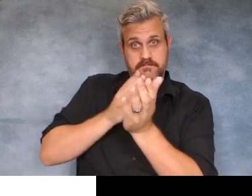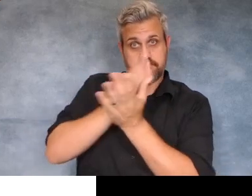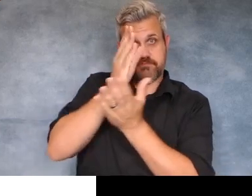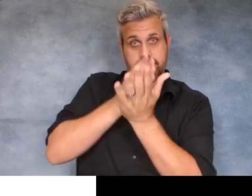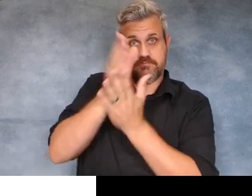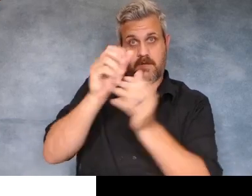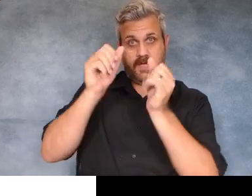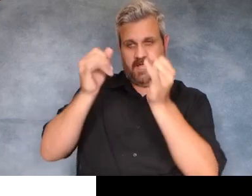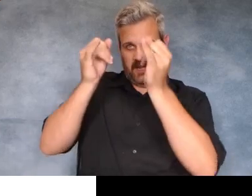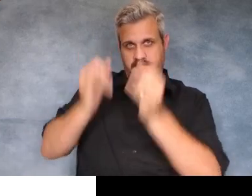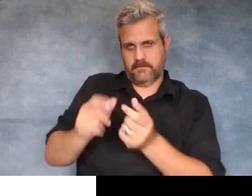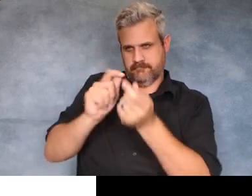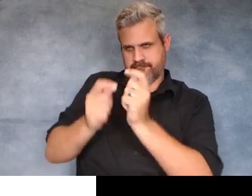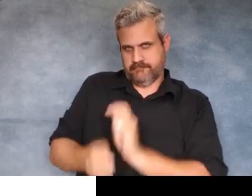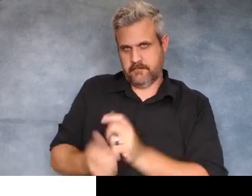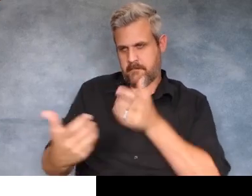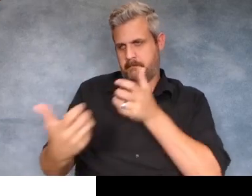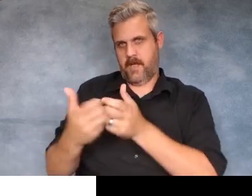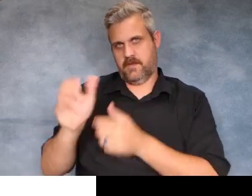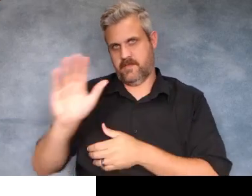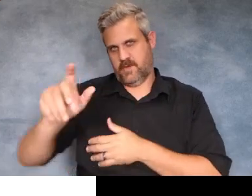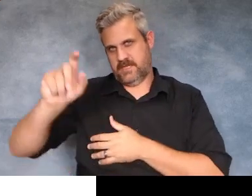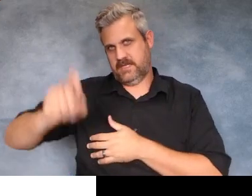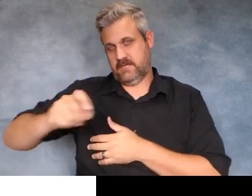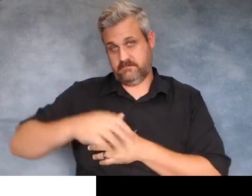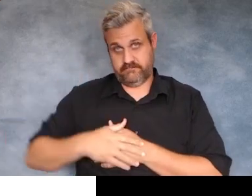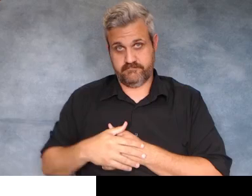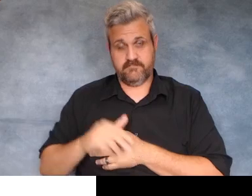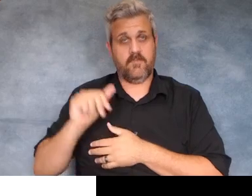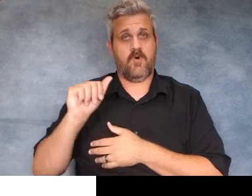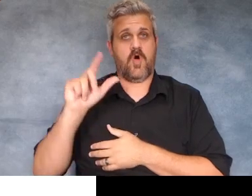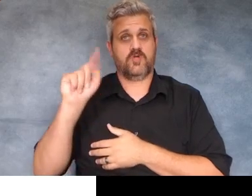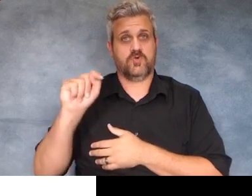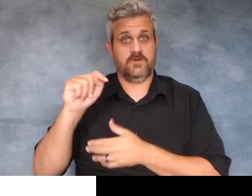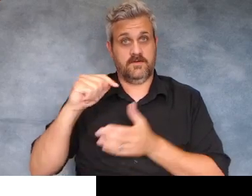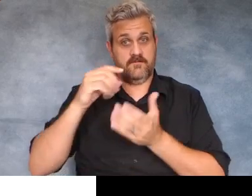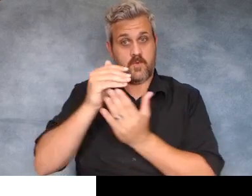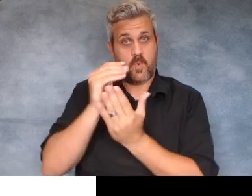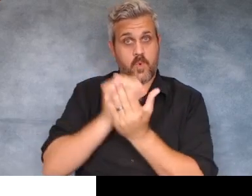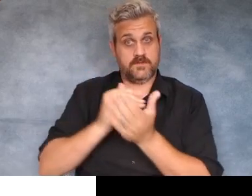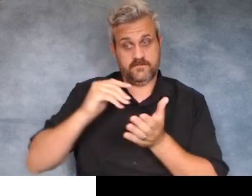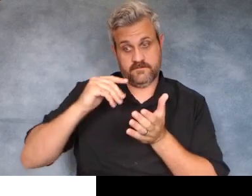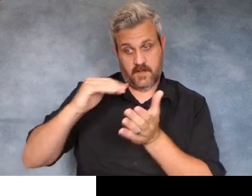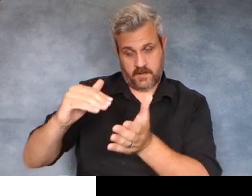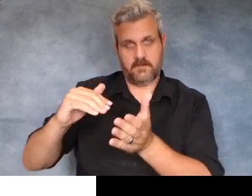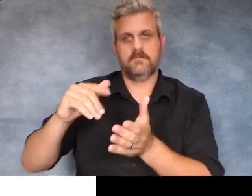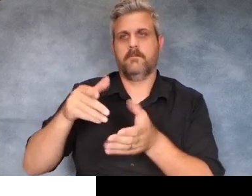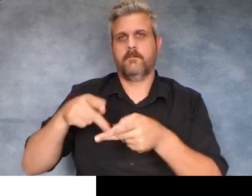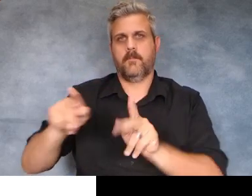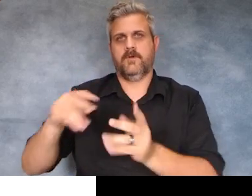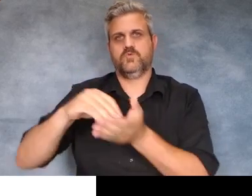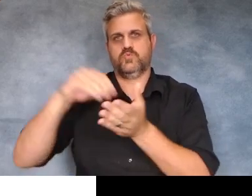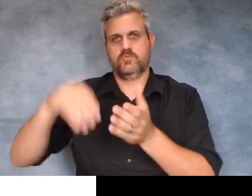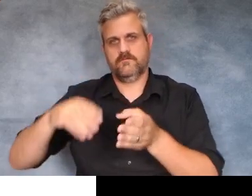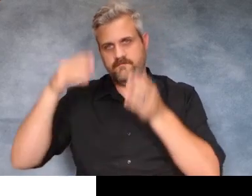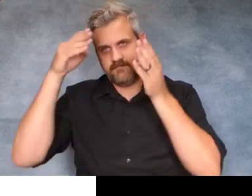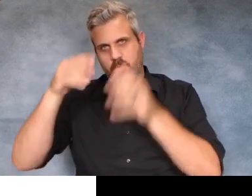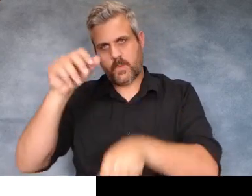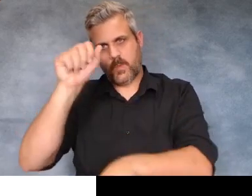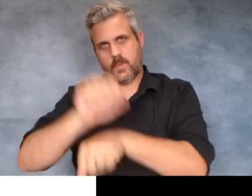to meet the student's specific needs. The alternative course of study also allows the student to focus on work-related skills